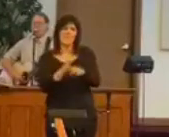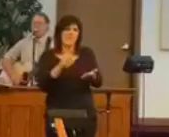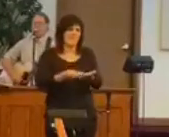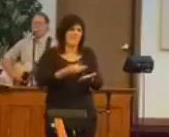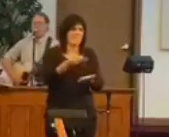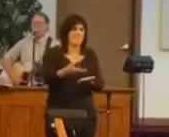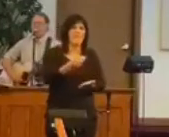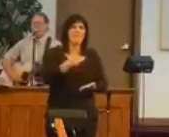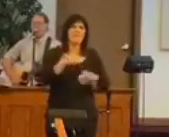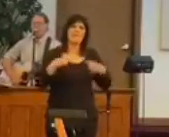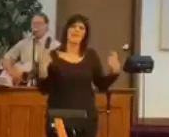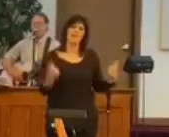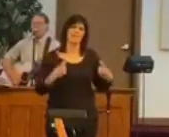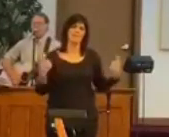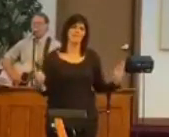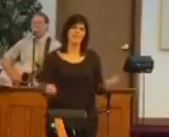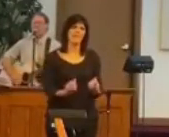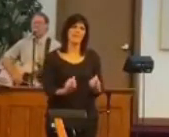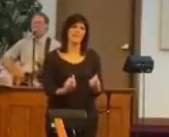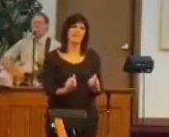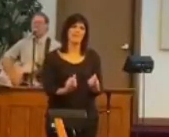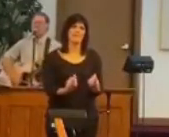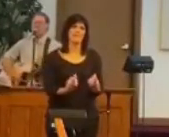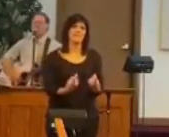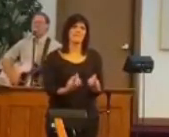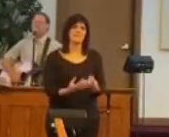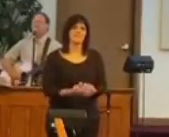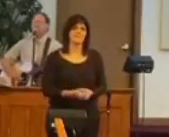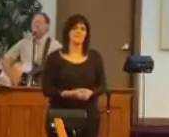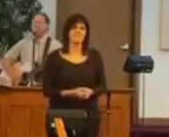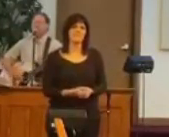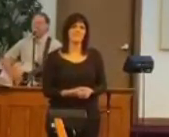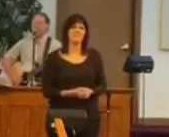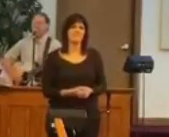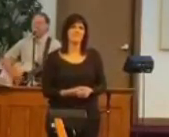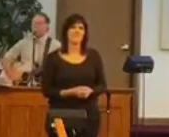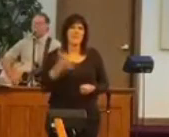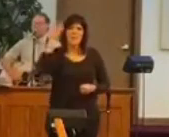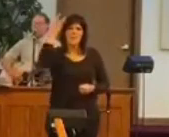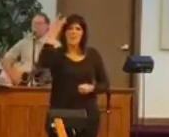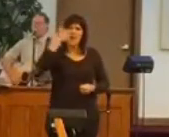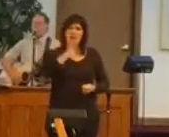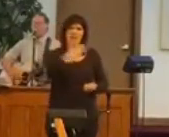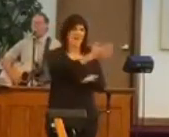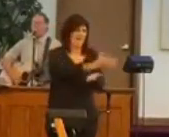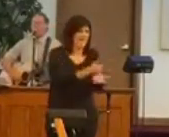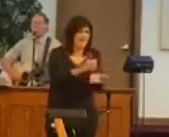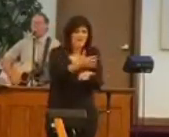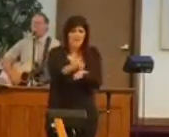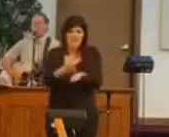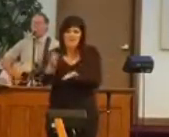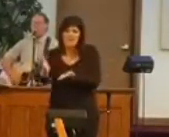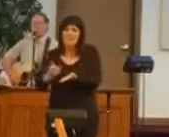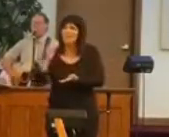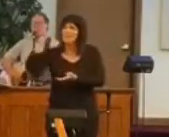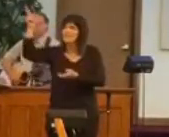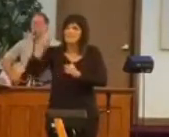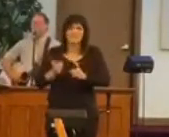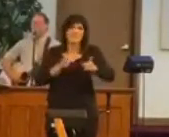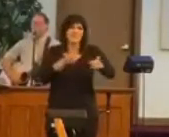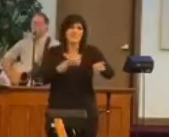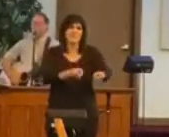paid my ransom. And why should I gain from